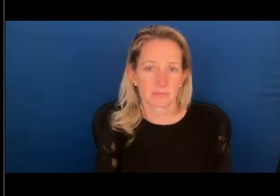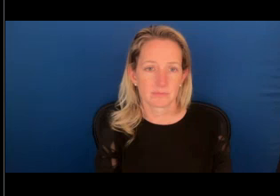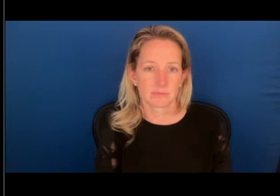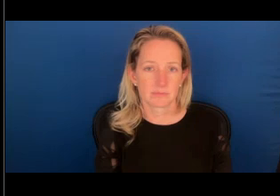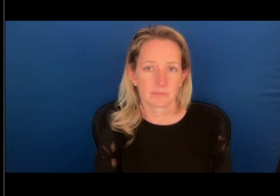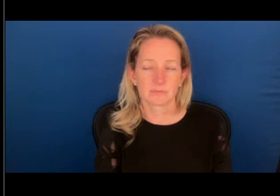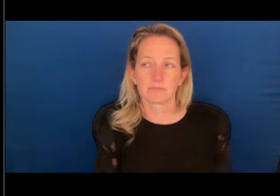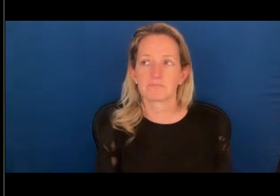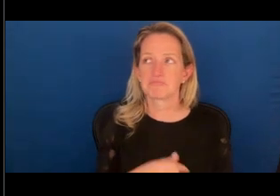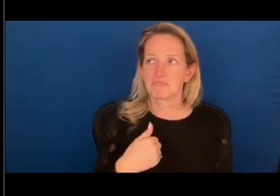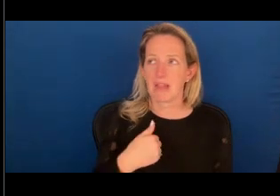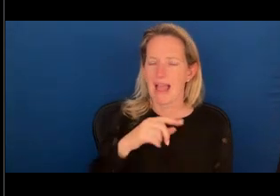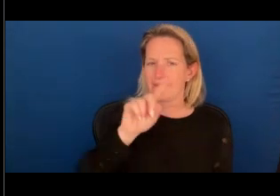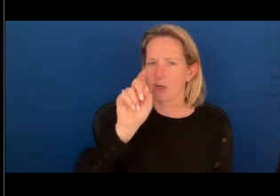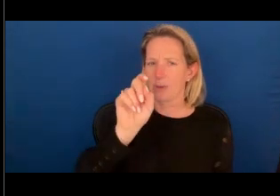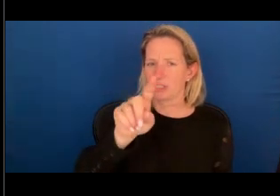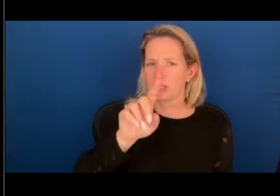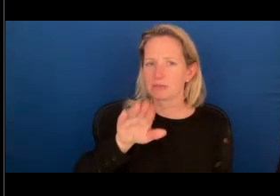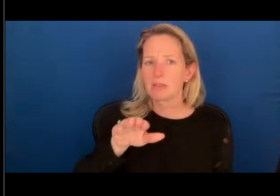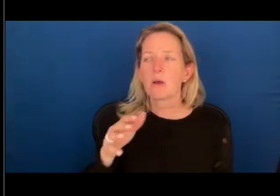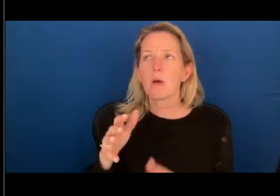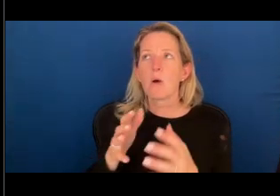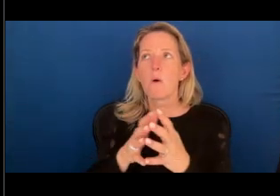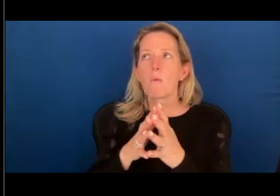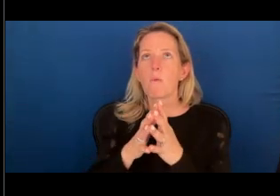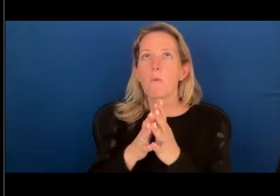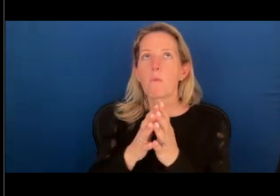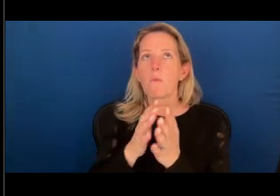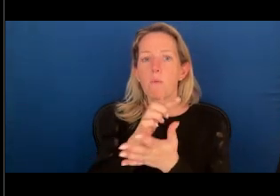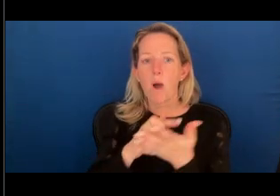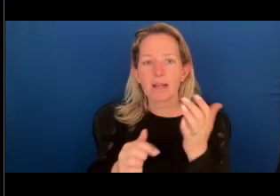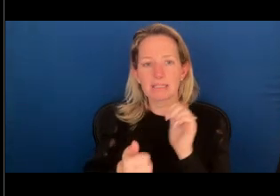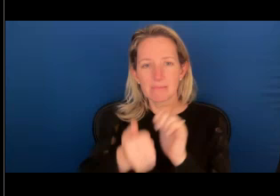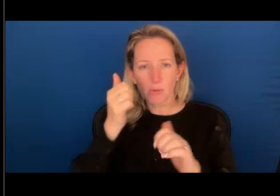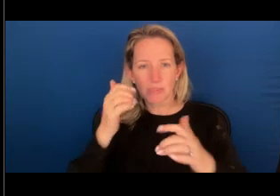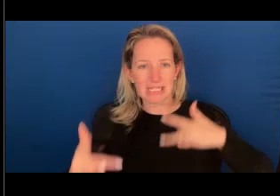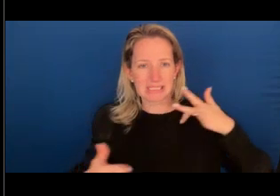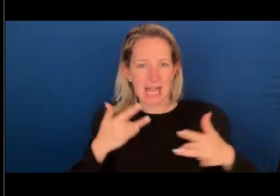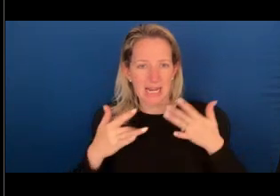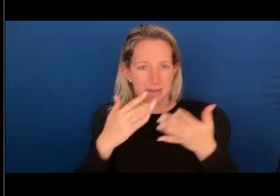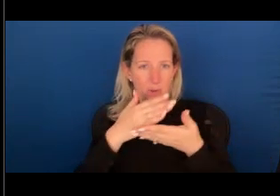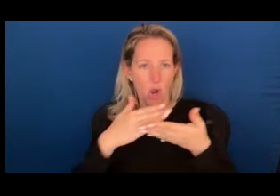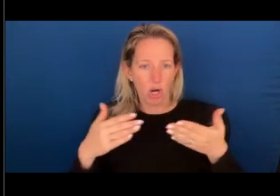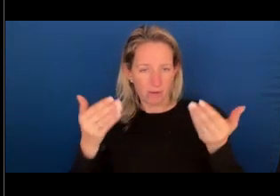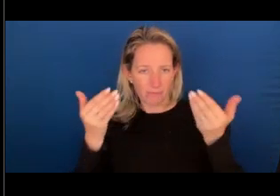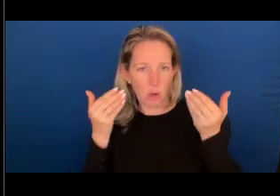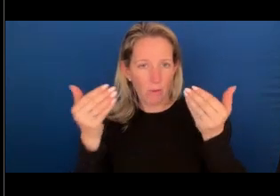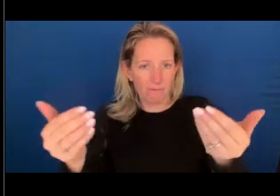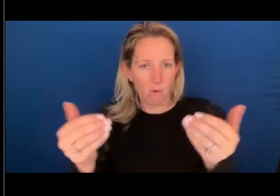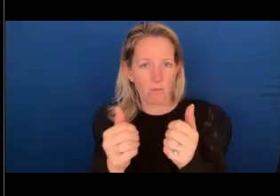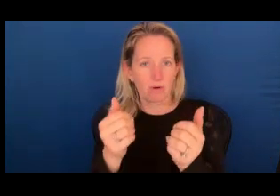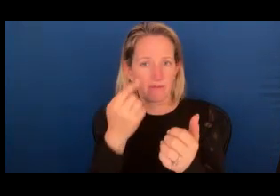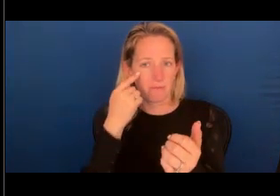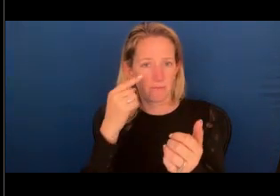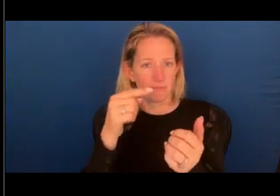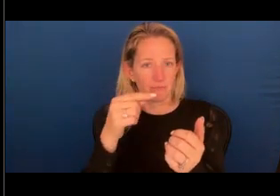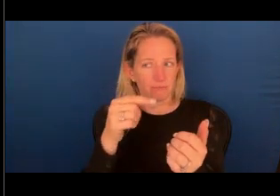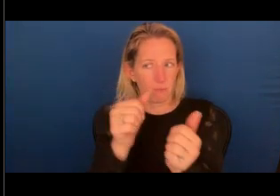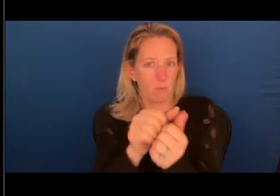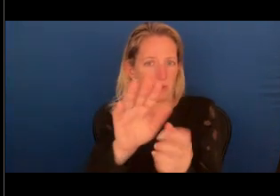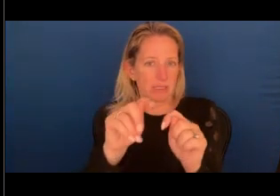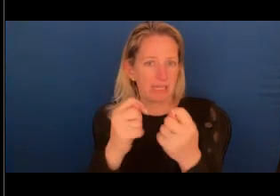Okay, I have a question for you. So what is the most exciting part about going forward with this project for your team? Yeah. So first of all,